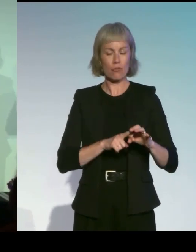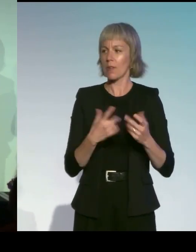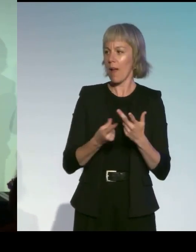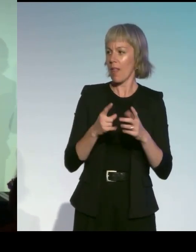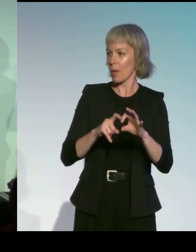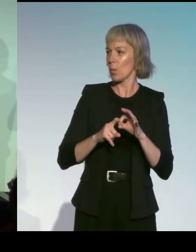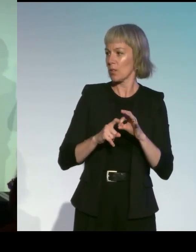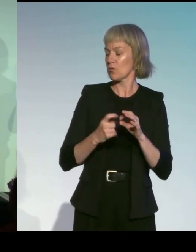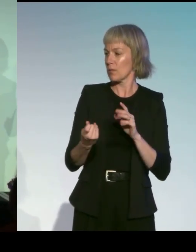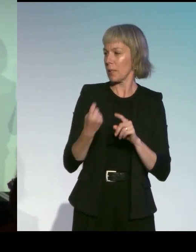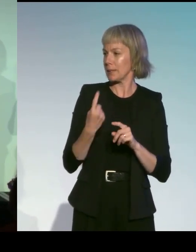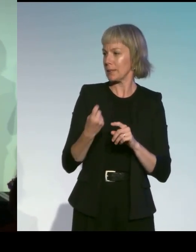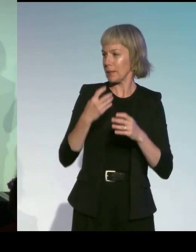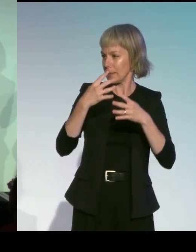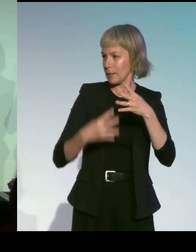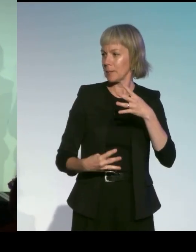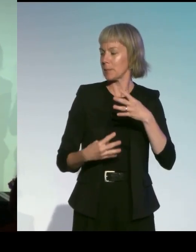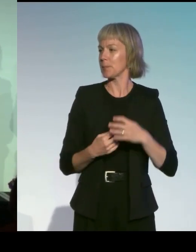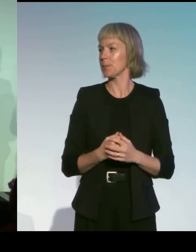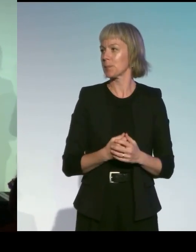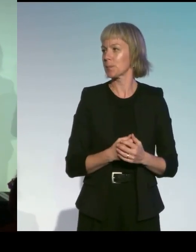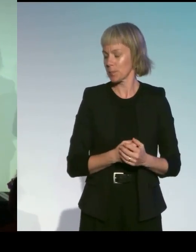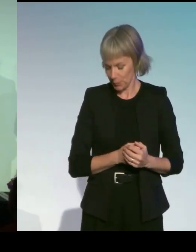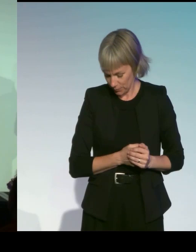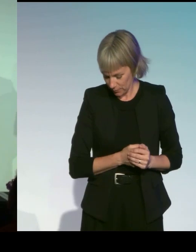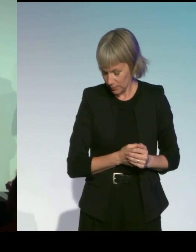Can we scroll up a little bit more, please?